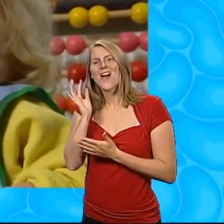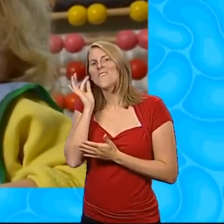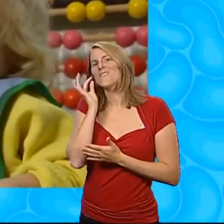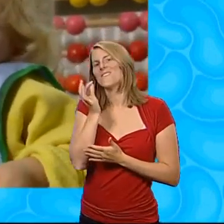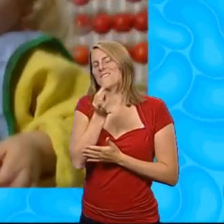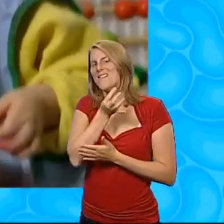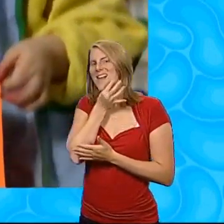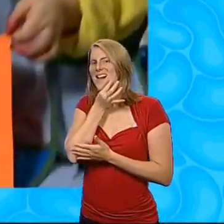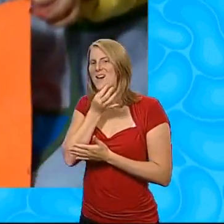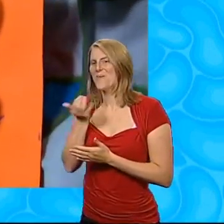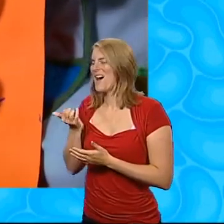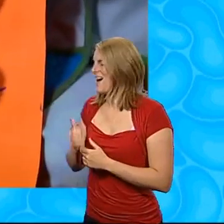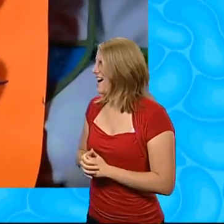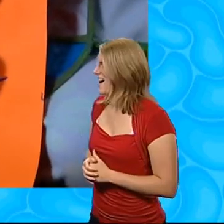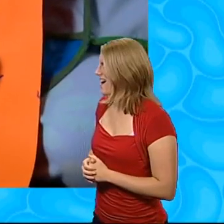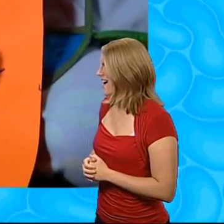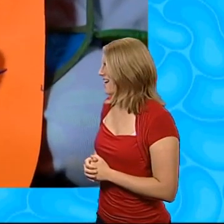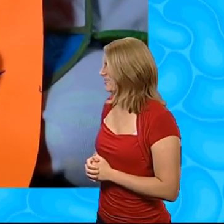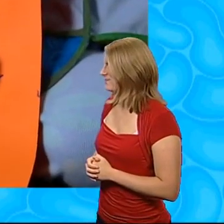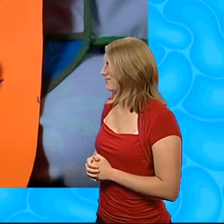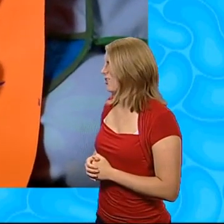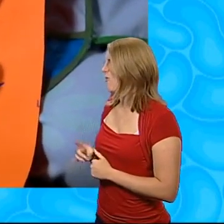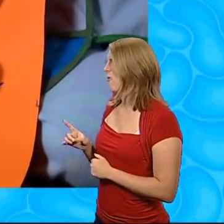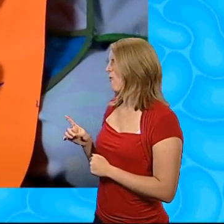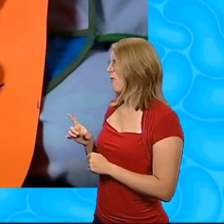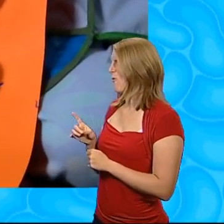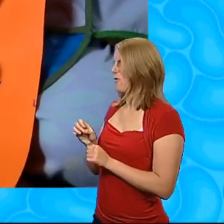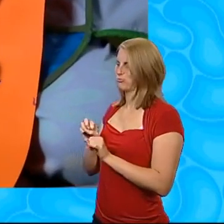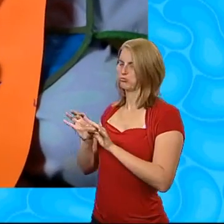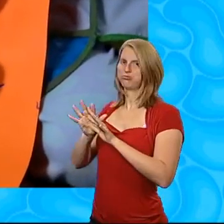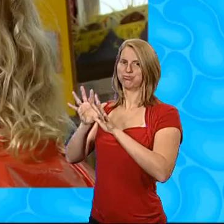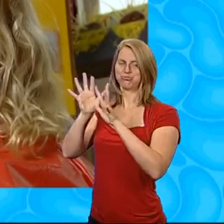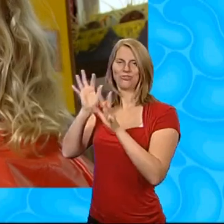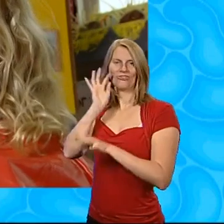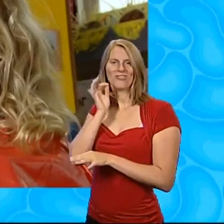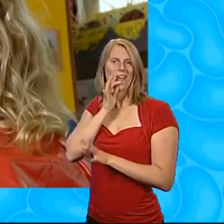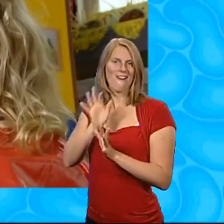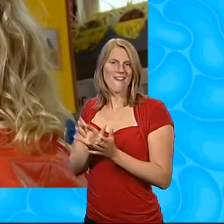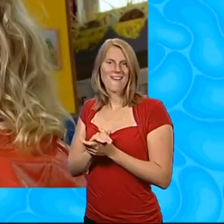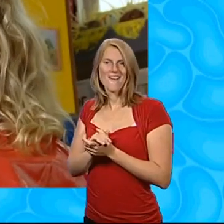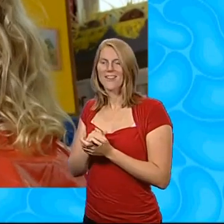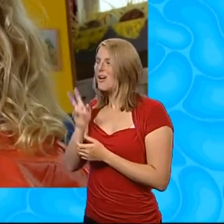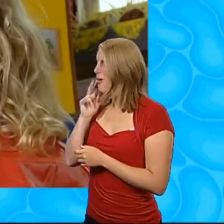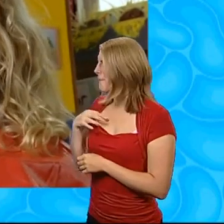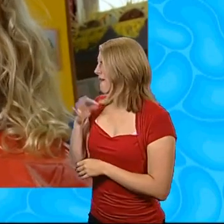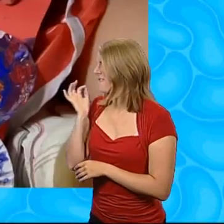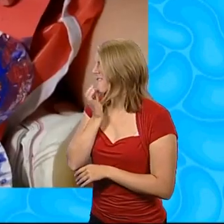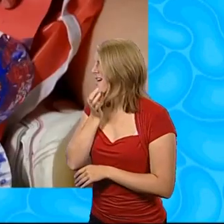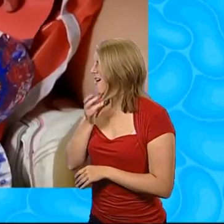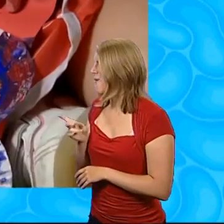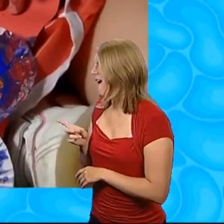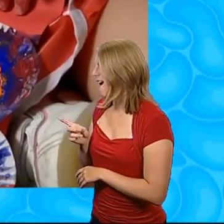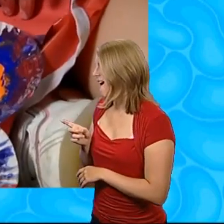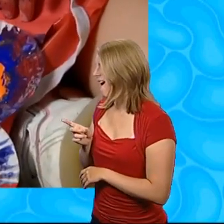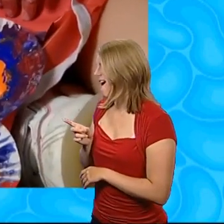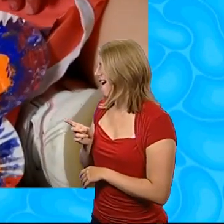Flower. Oh, look, it's a field of flowers with a little bit of candy floss. Look at my flower. These